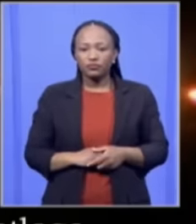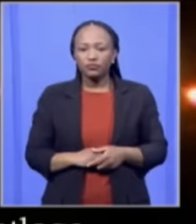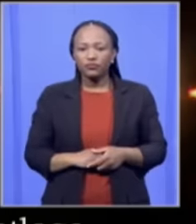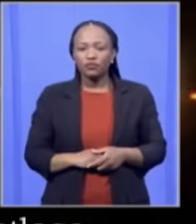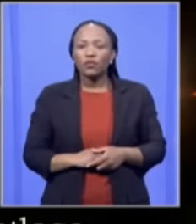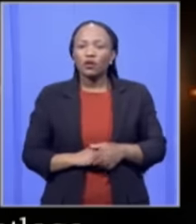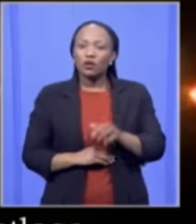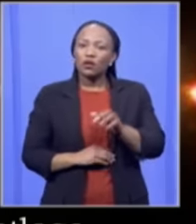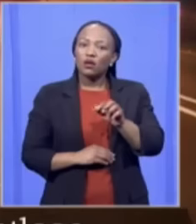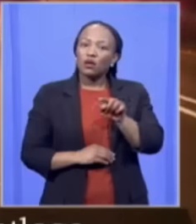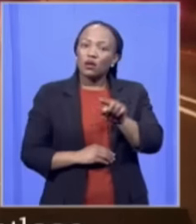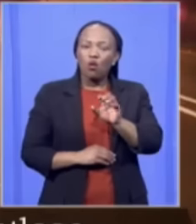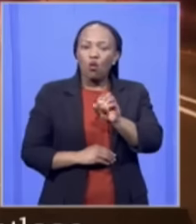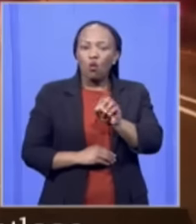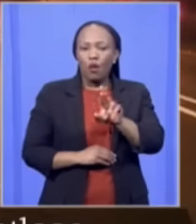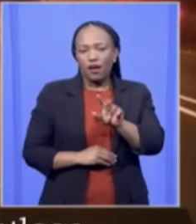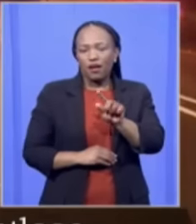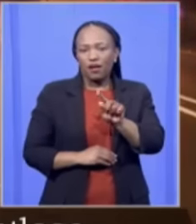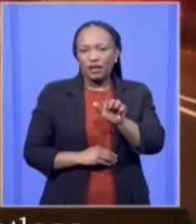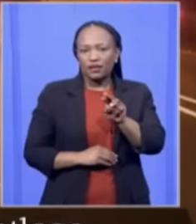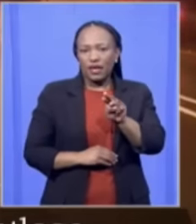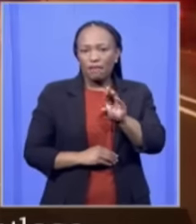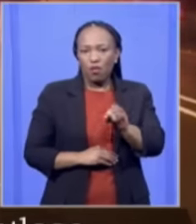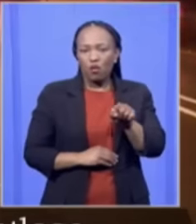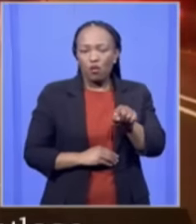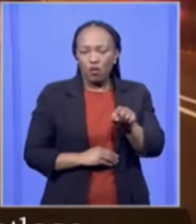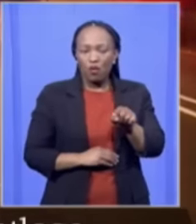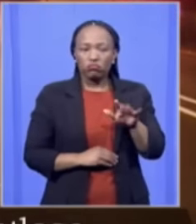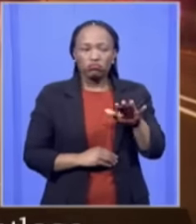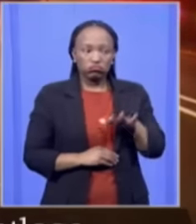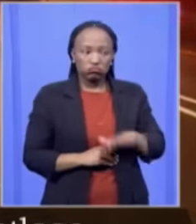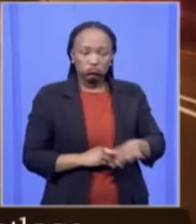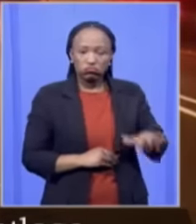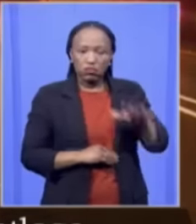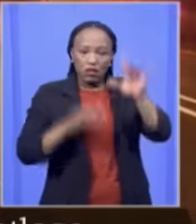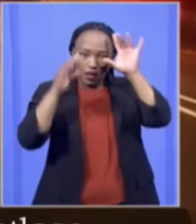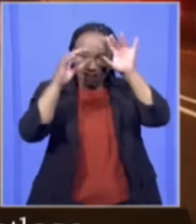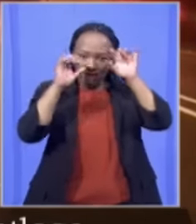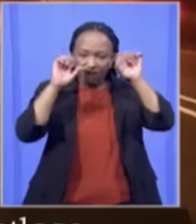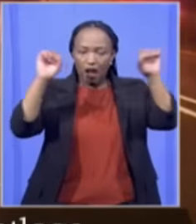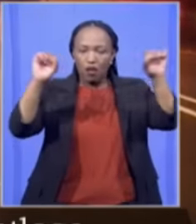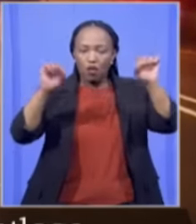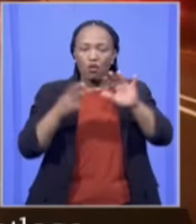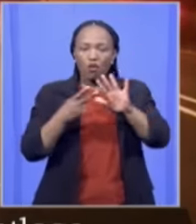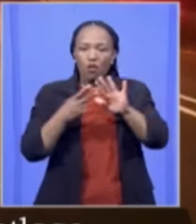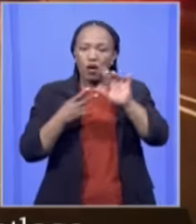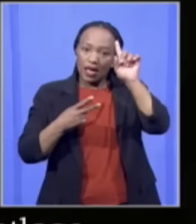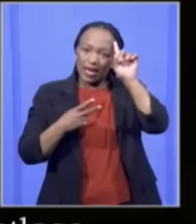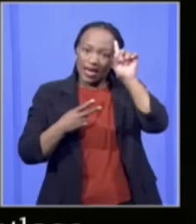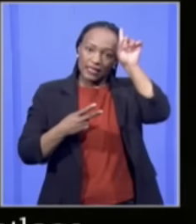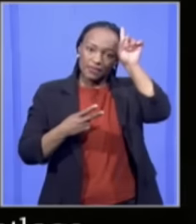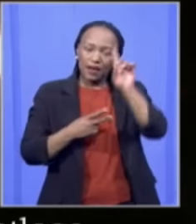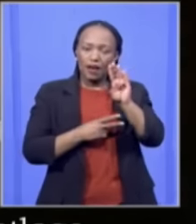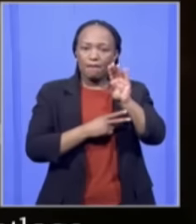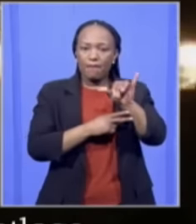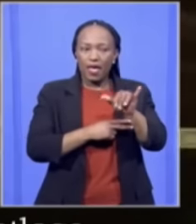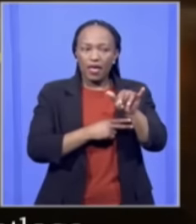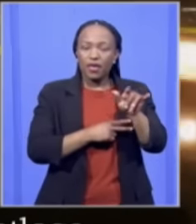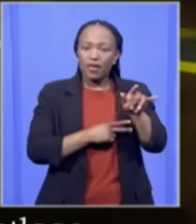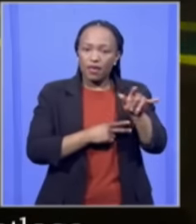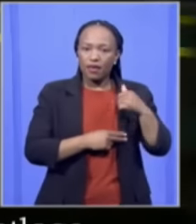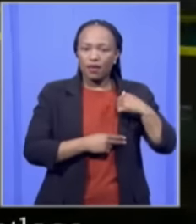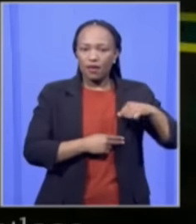go begilwe fa OR Tambo, masepala wa Buffalo City ka kakaretso, le Nelson Mandela Bay di na le palo e kwa